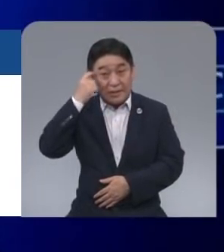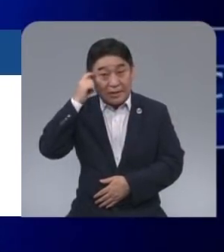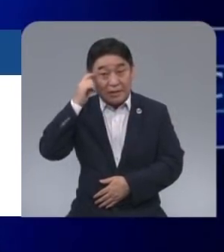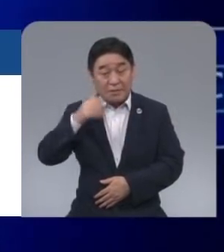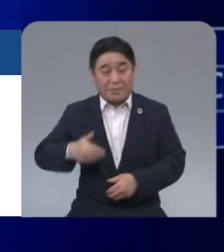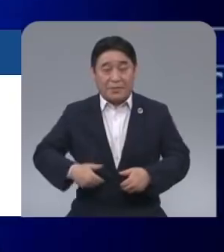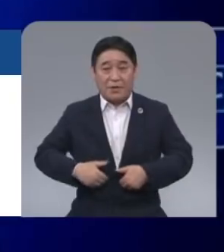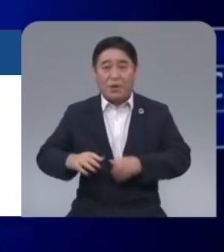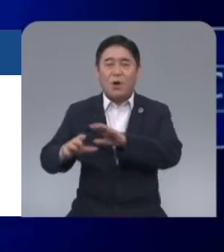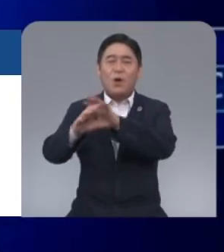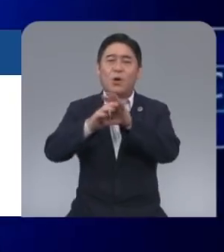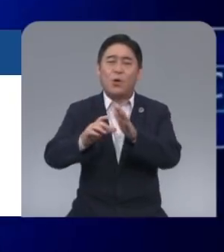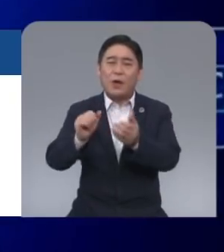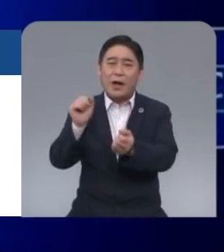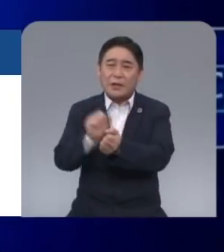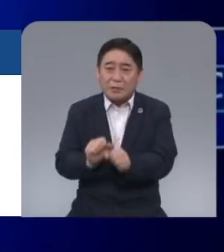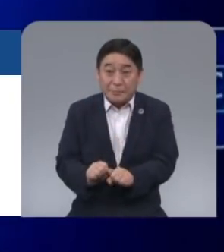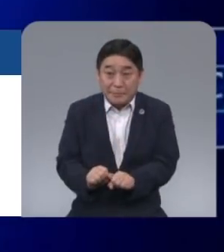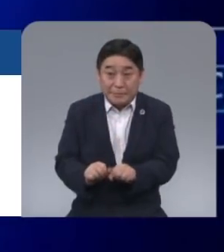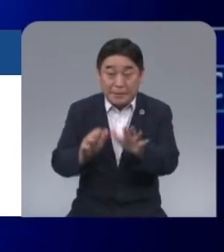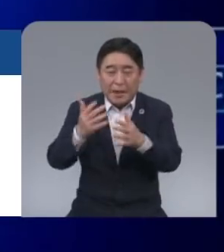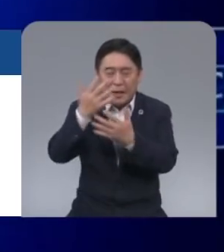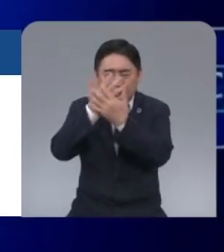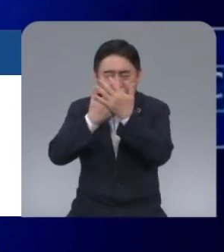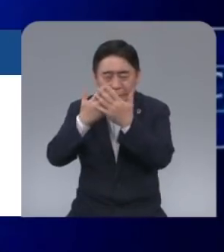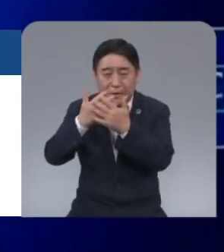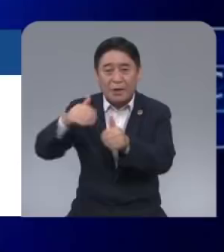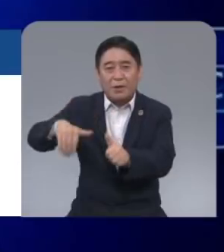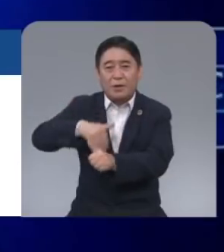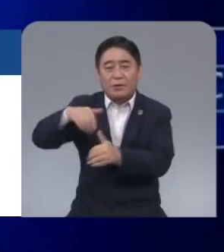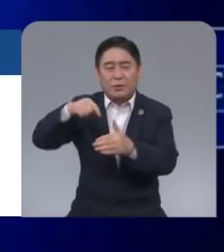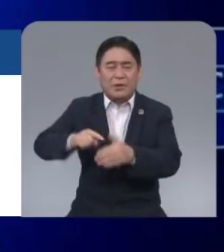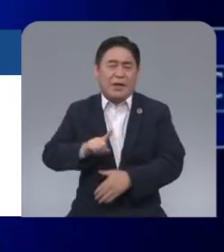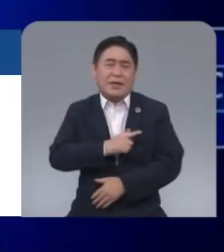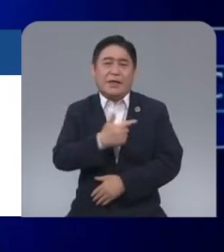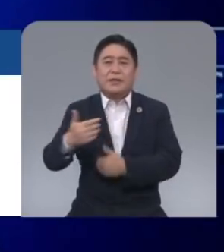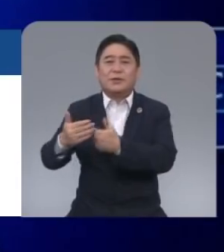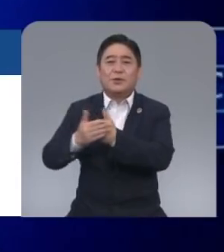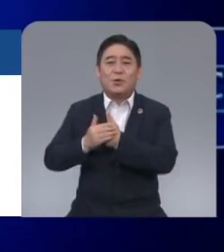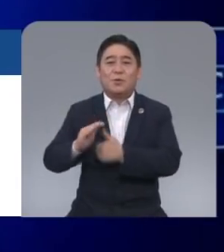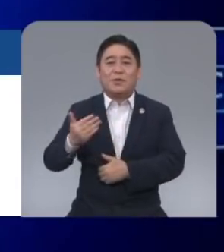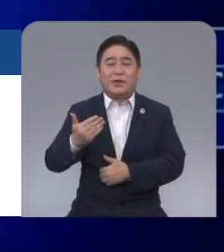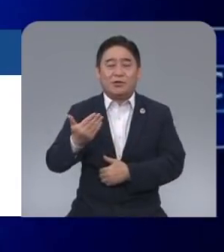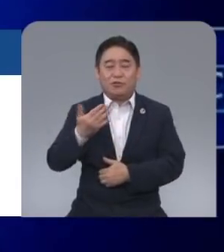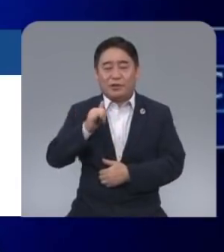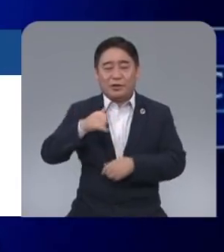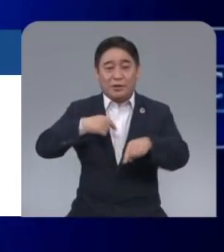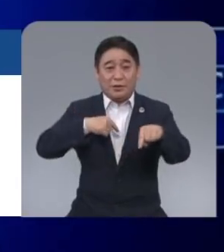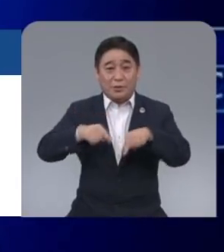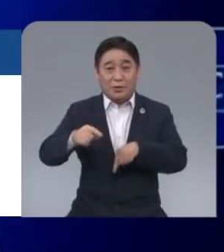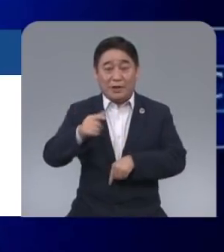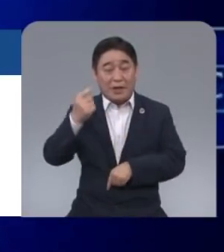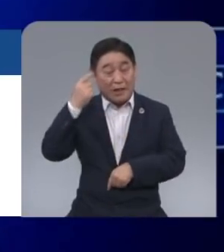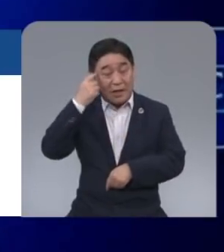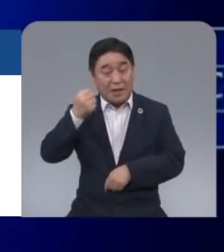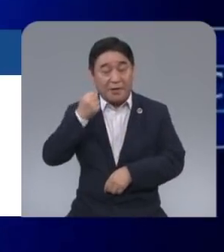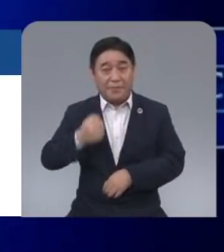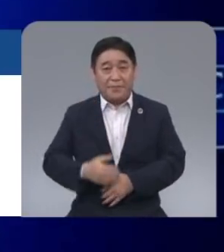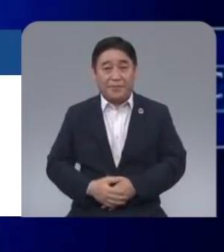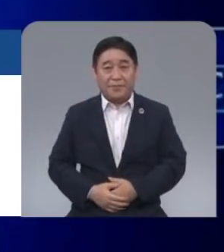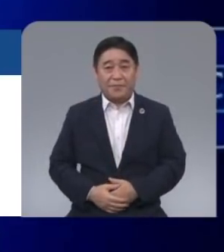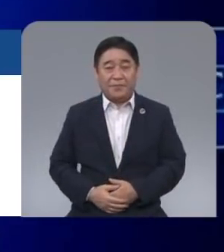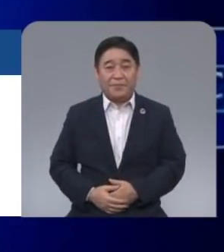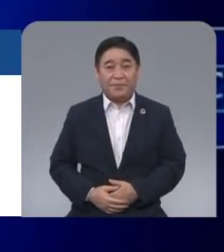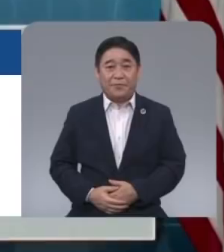pandemic, we most often take steps with the intention to do the greatest good, even in an uncertain environment. And that is what I'm doing with